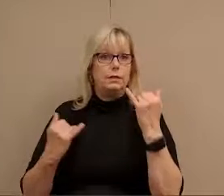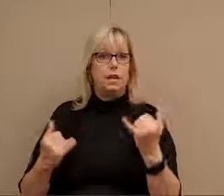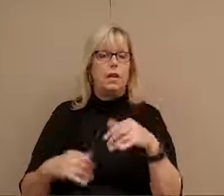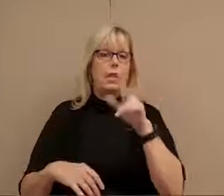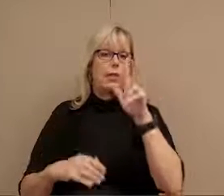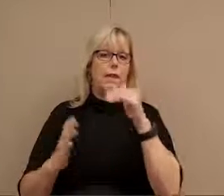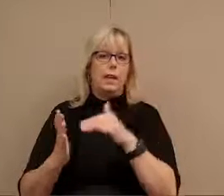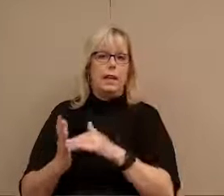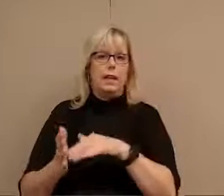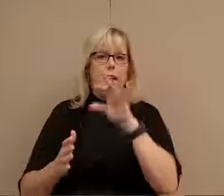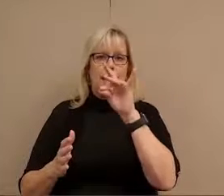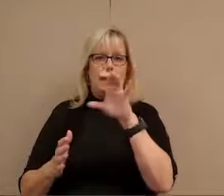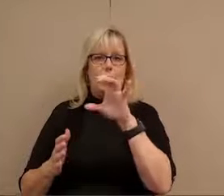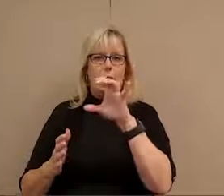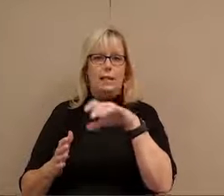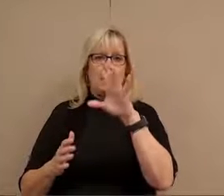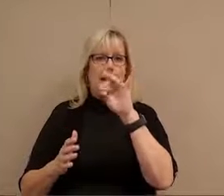to